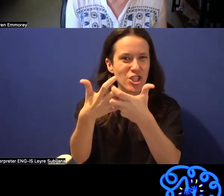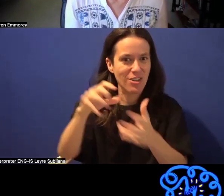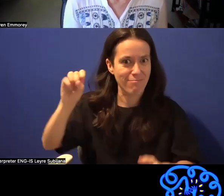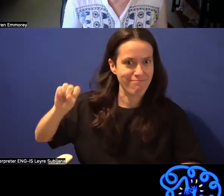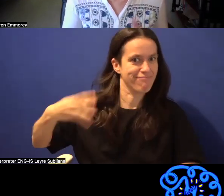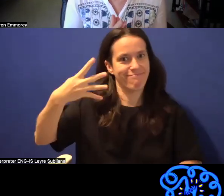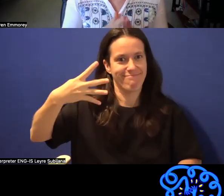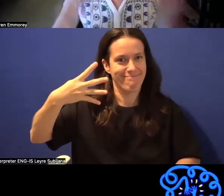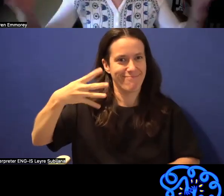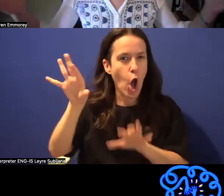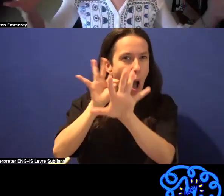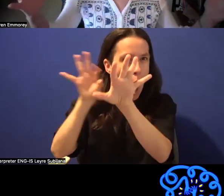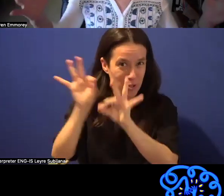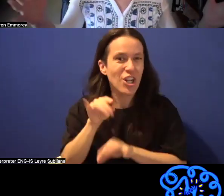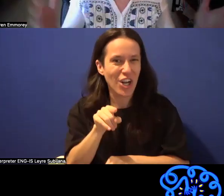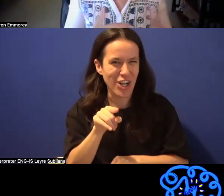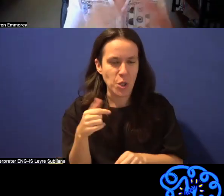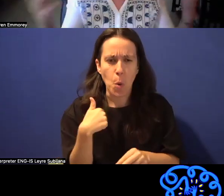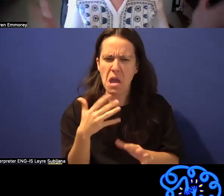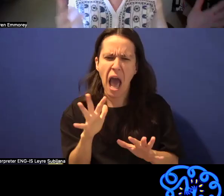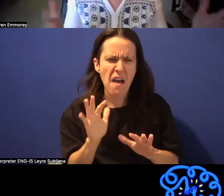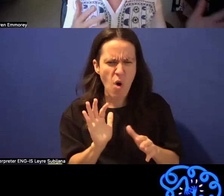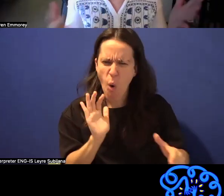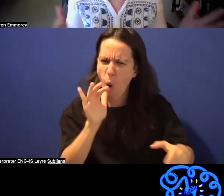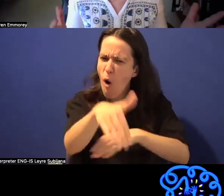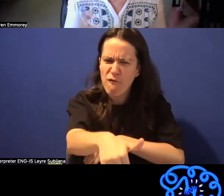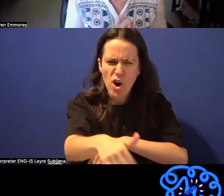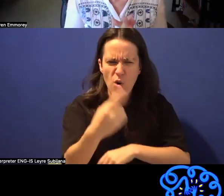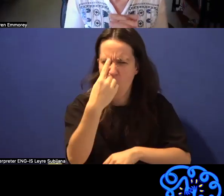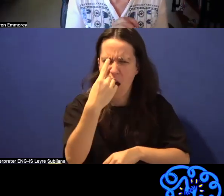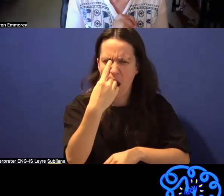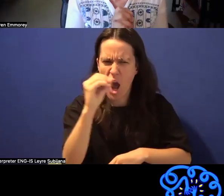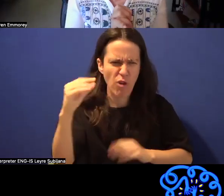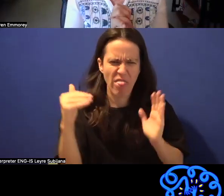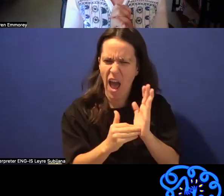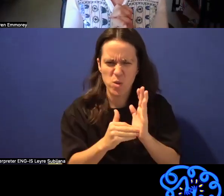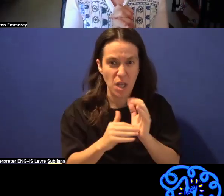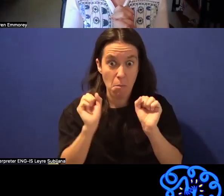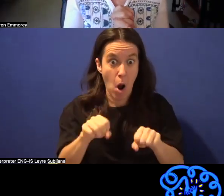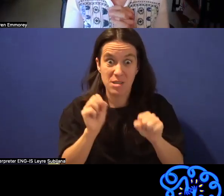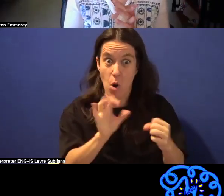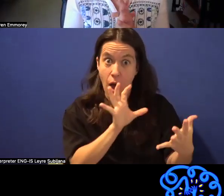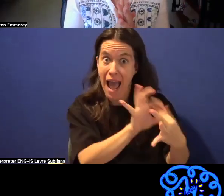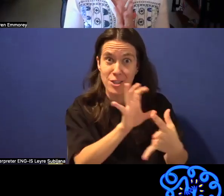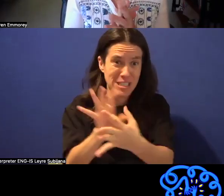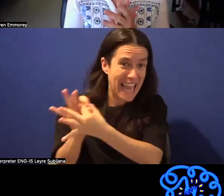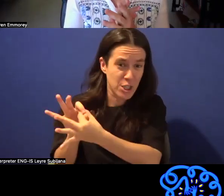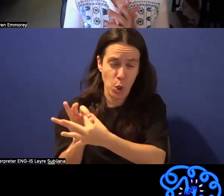had really over 100,000 possible associate responses. We had